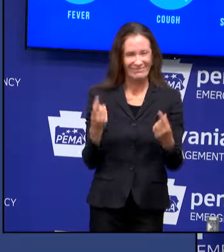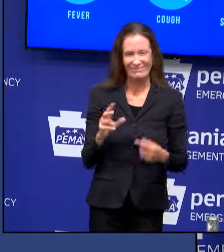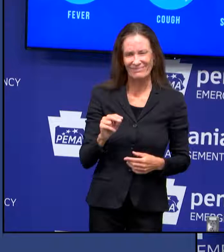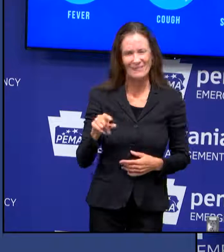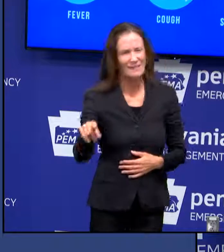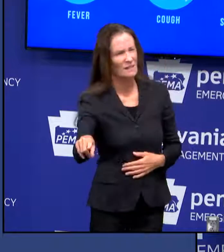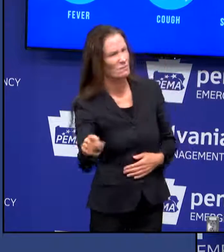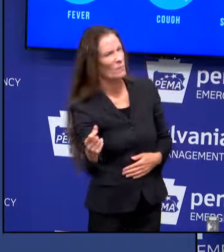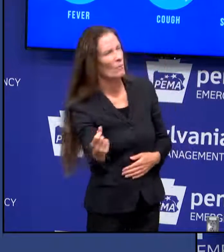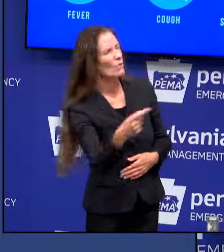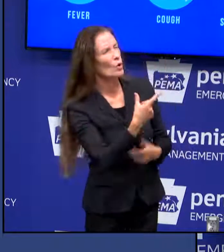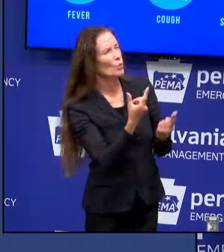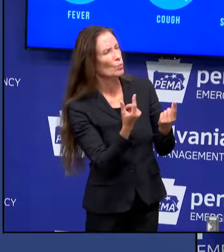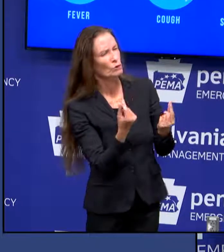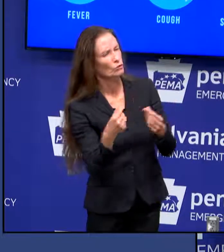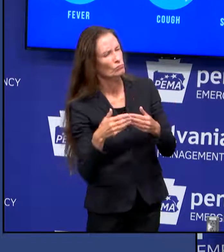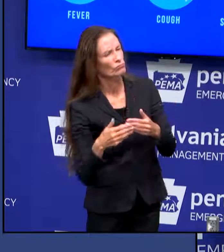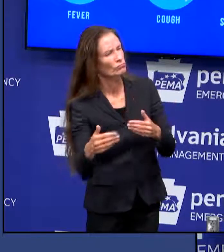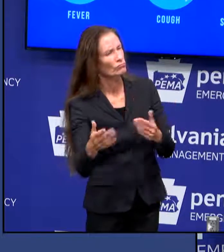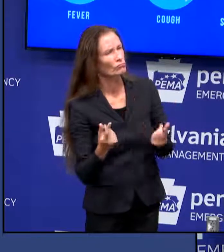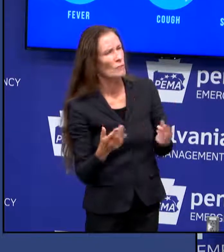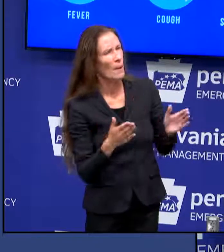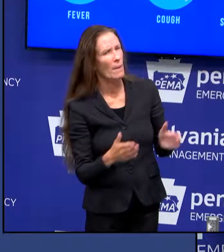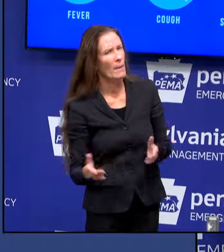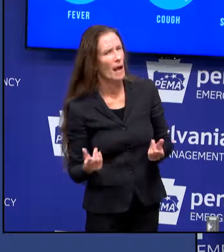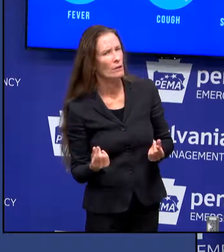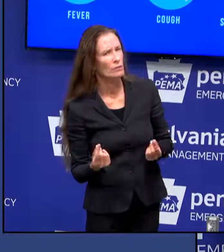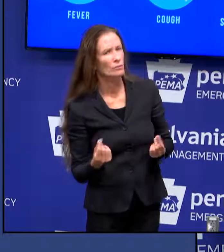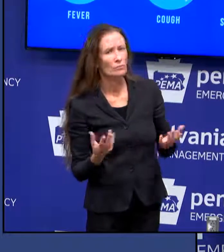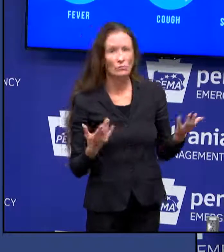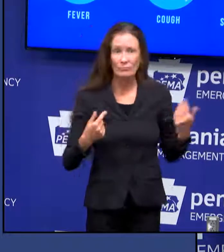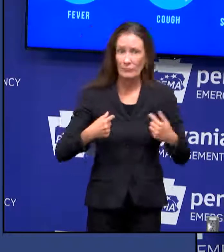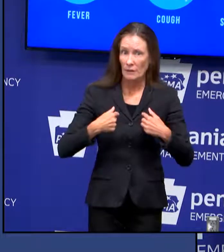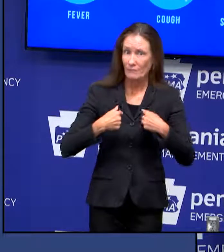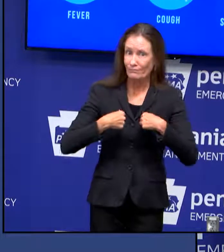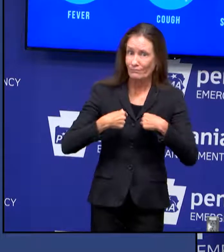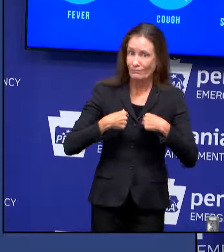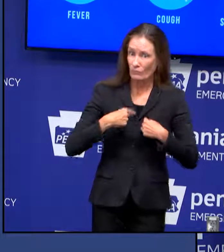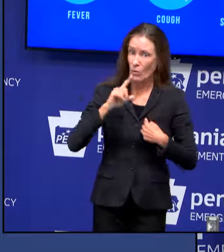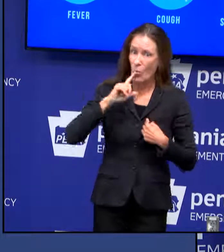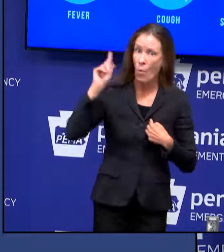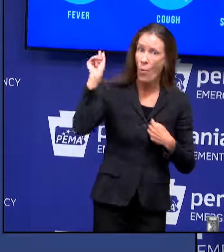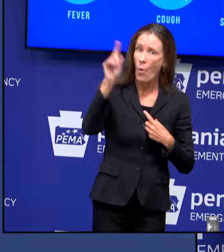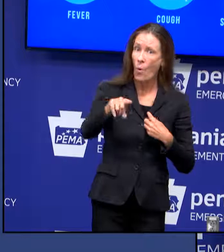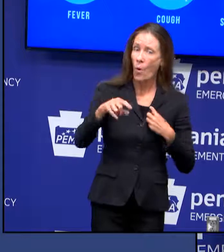Sure. Well, one is that I ordered it. So before it was sort of expected and